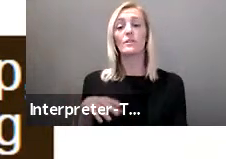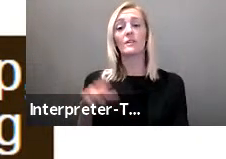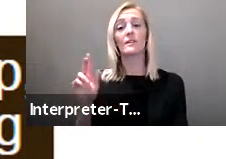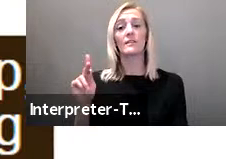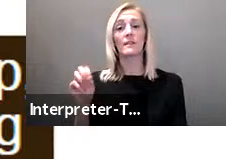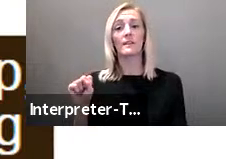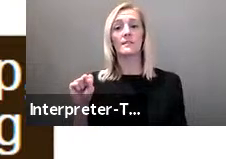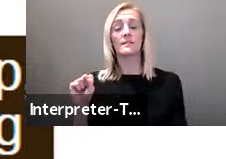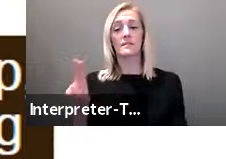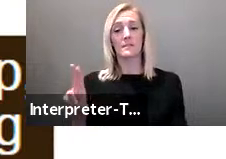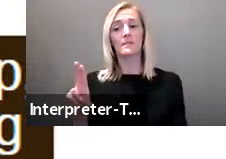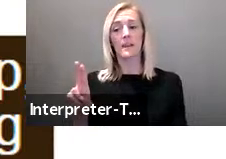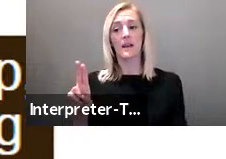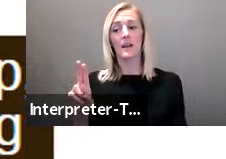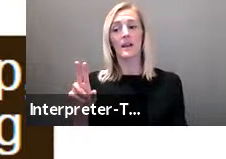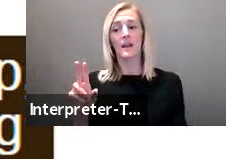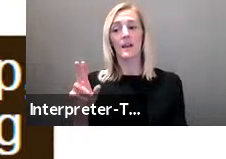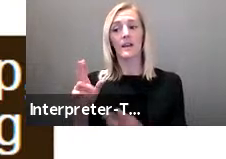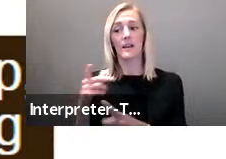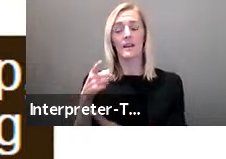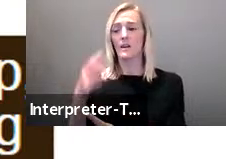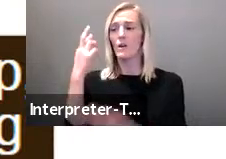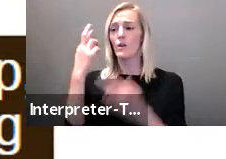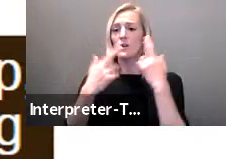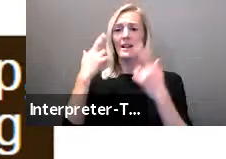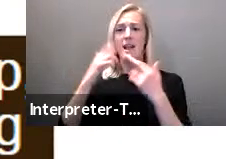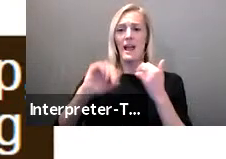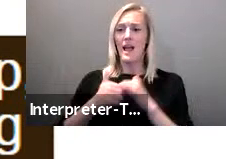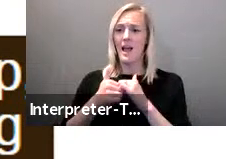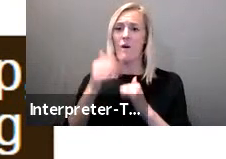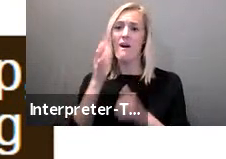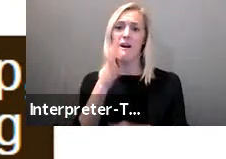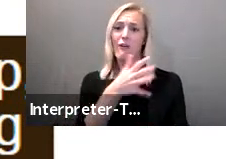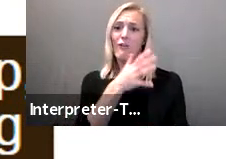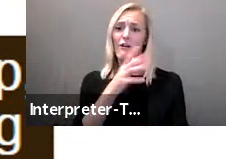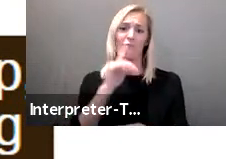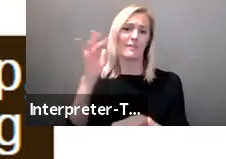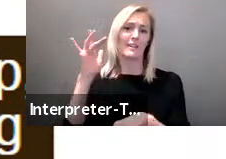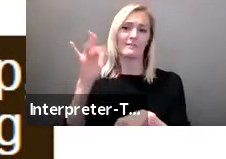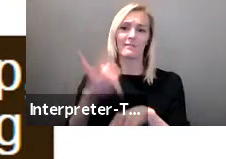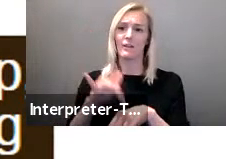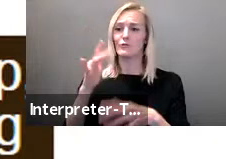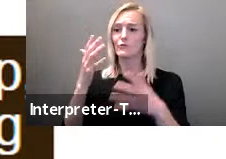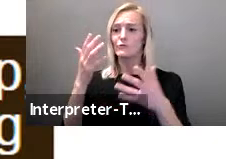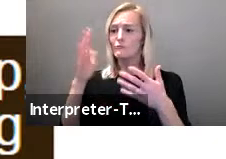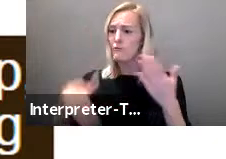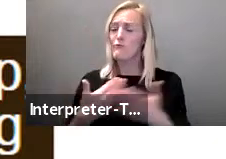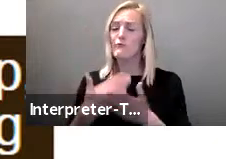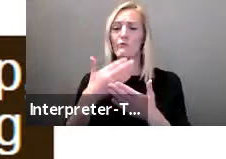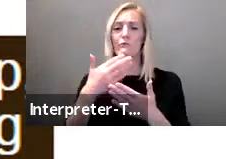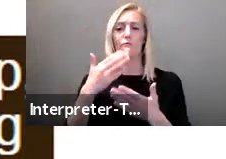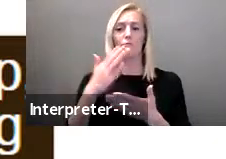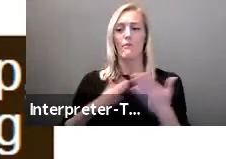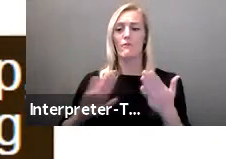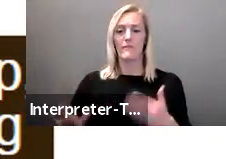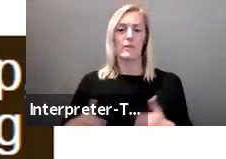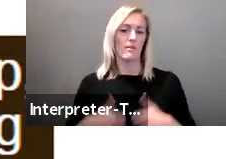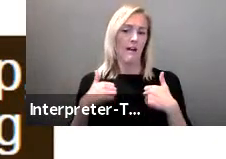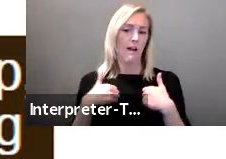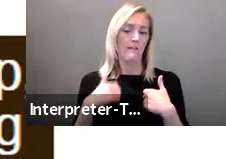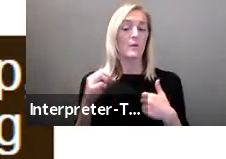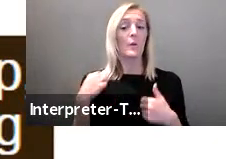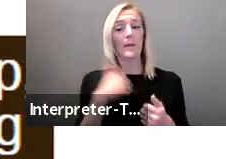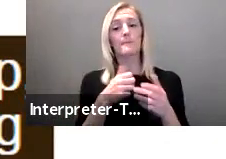to realize how agriculture touches every aspect of their lives. And so we've been growing